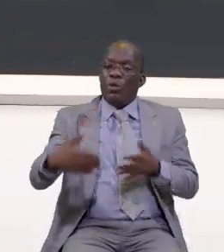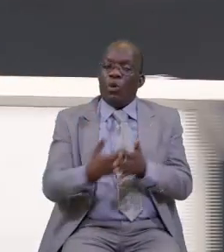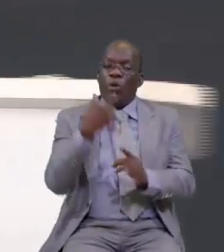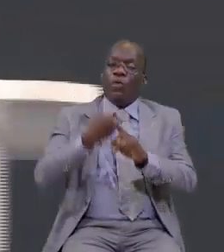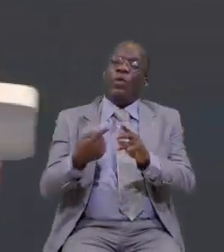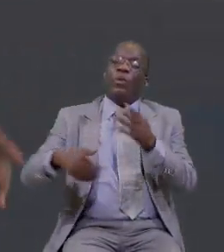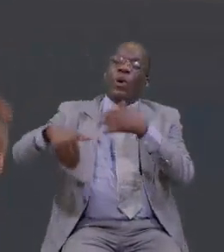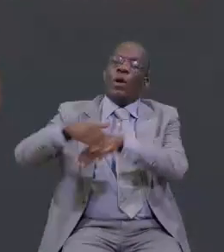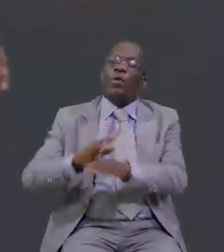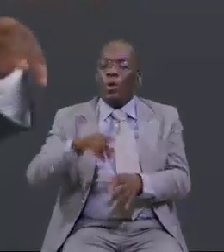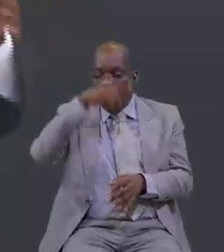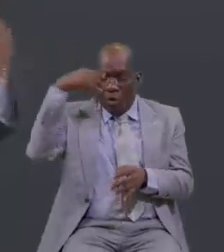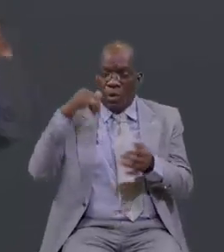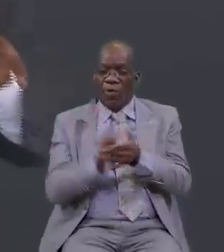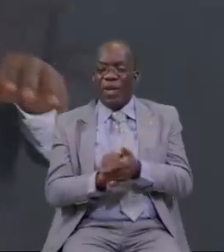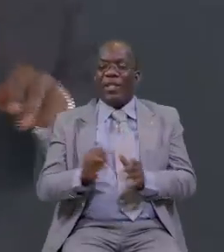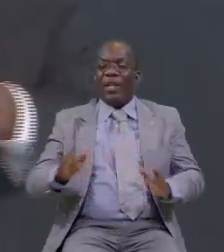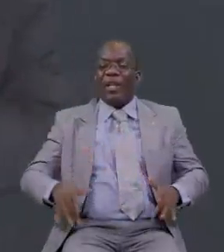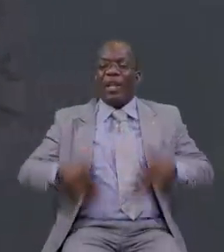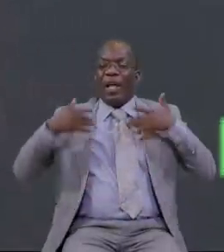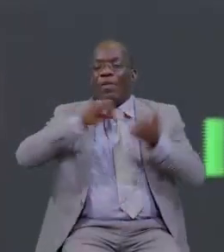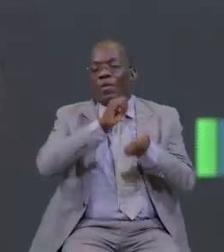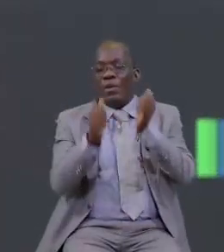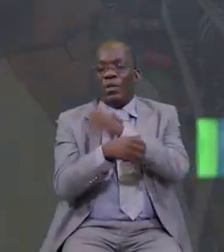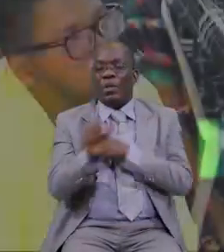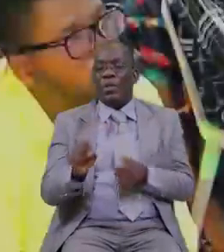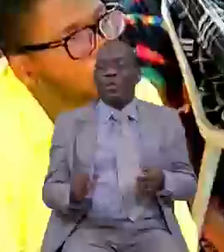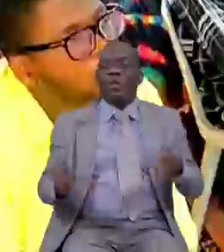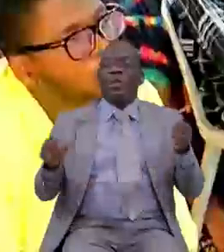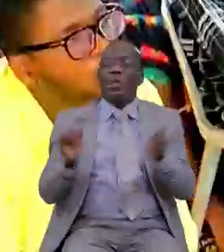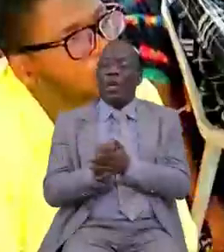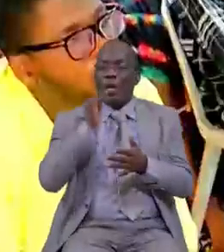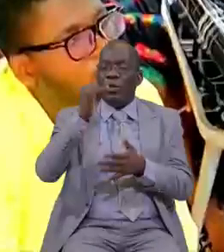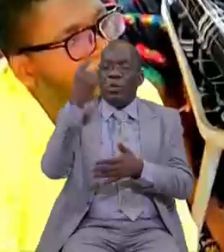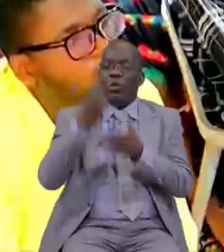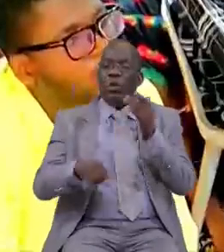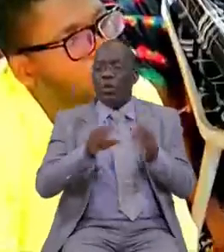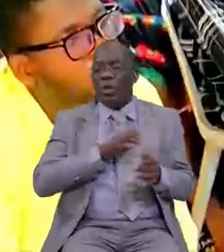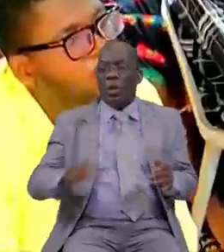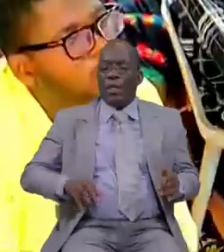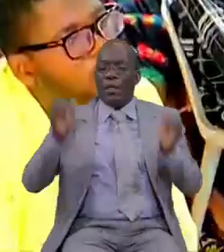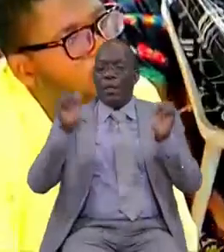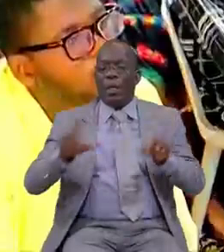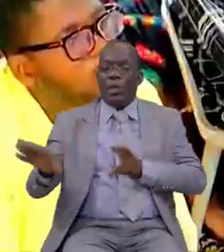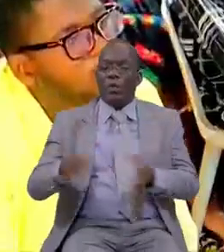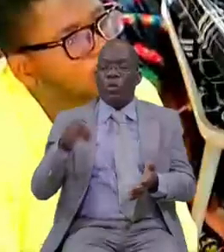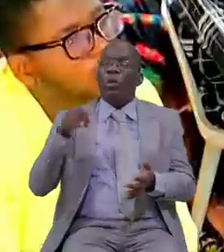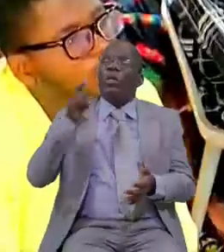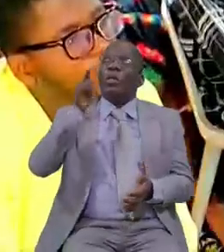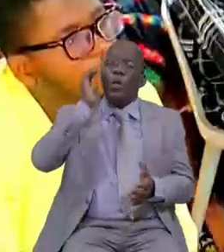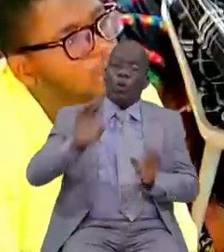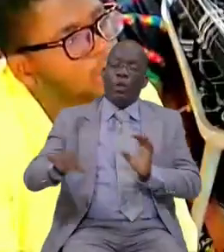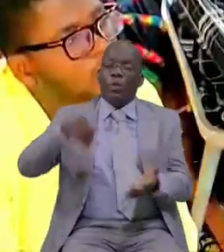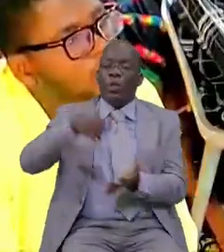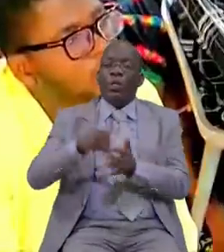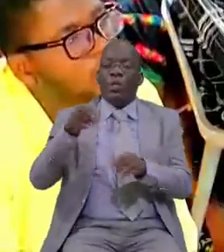life changes. That's what Christ is able to do. He will do it in every life.